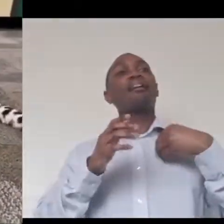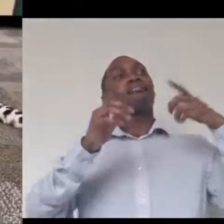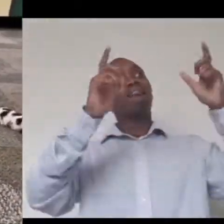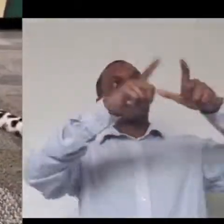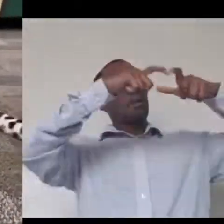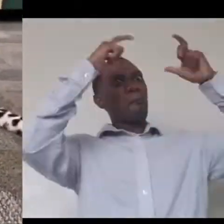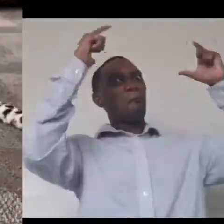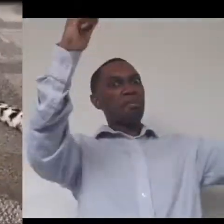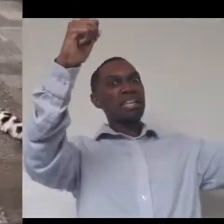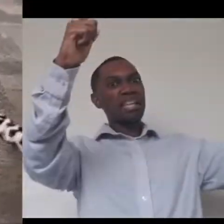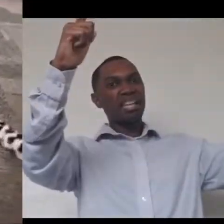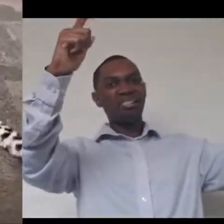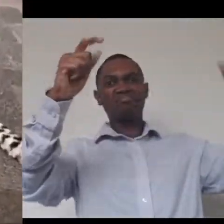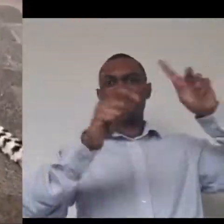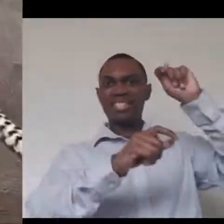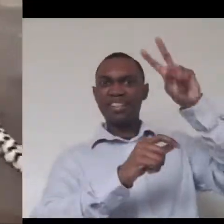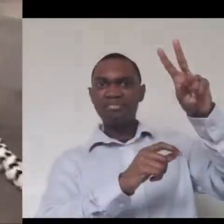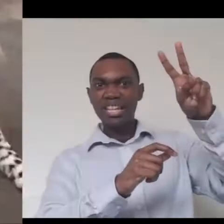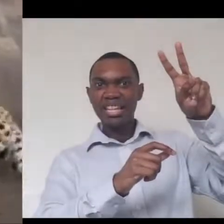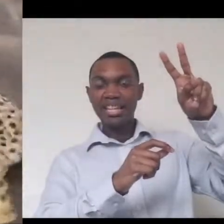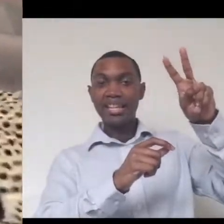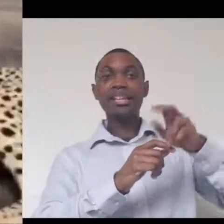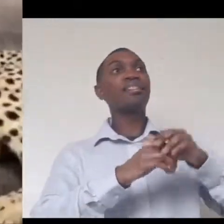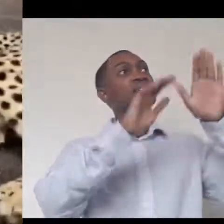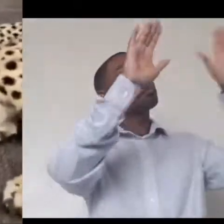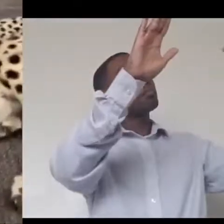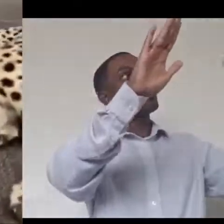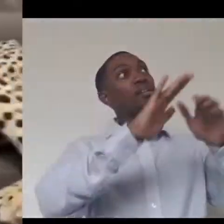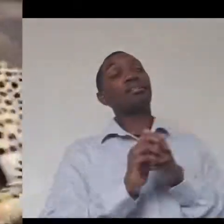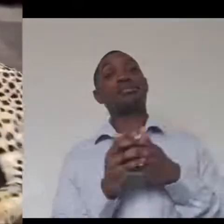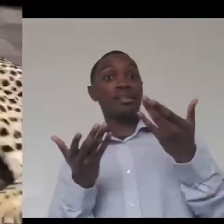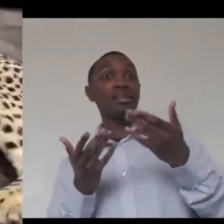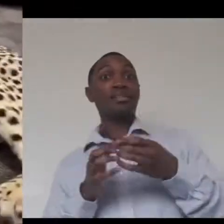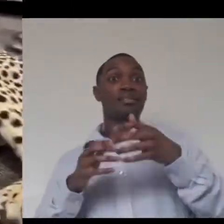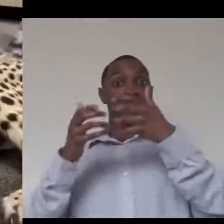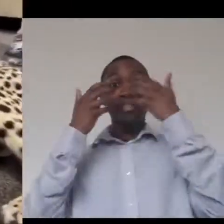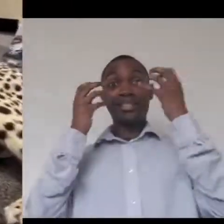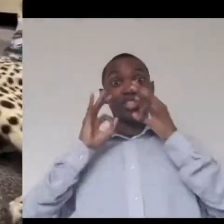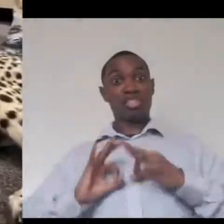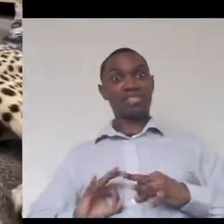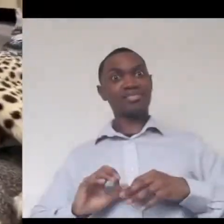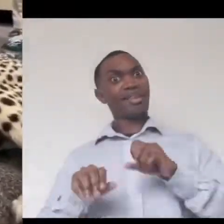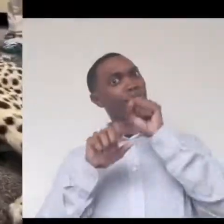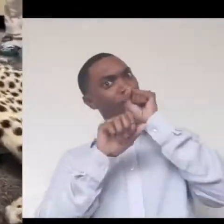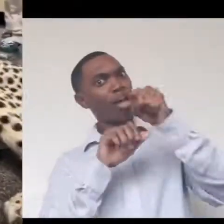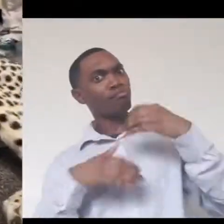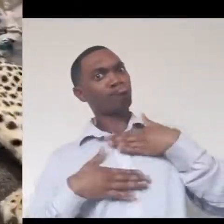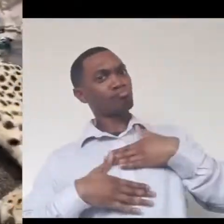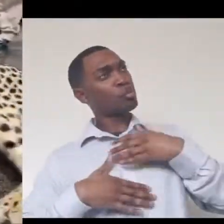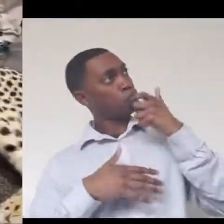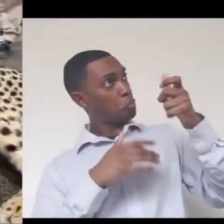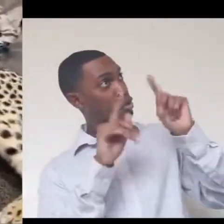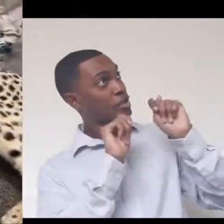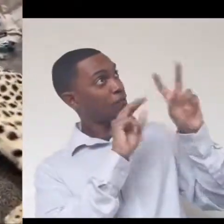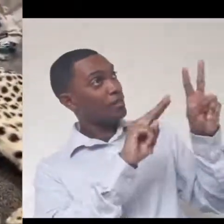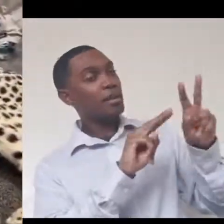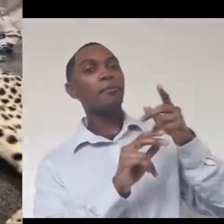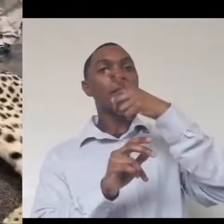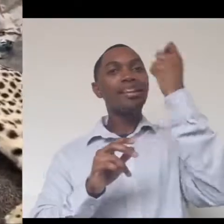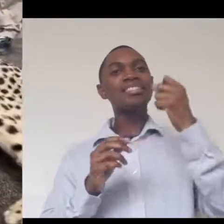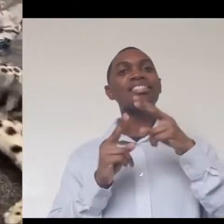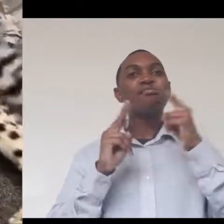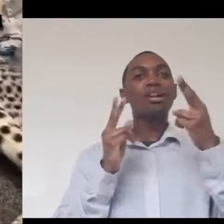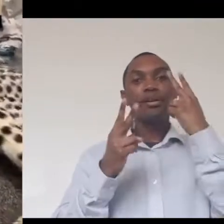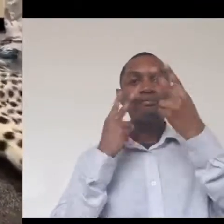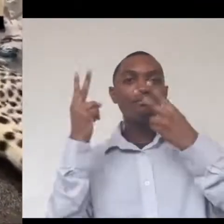their houses. They actually like watching TV, which is pretty fun. But that's what they really love is being able to see and use